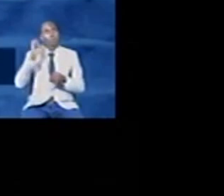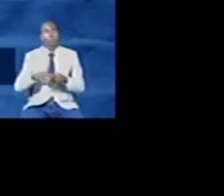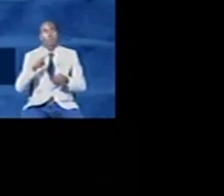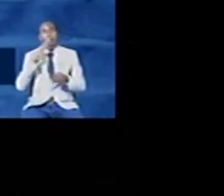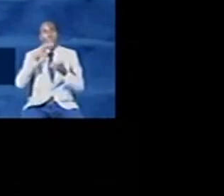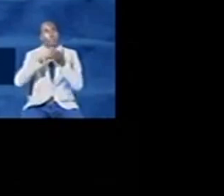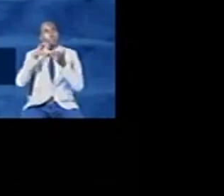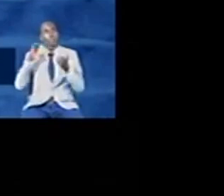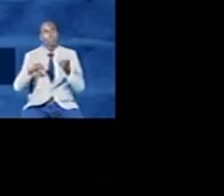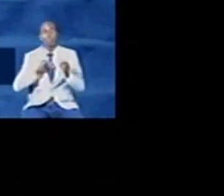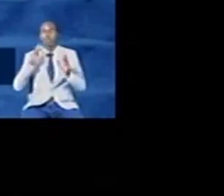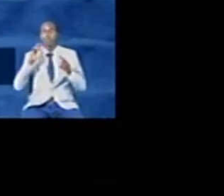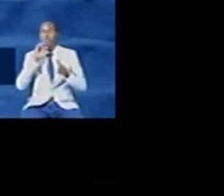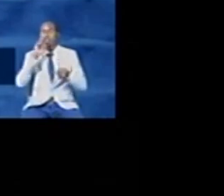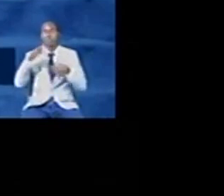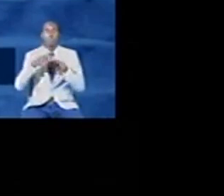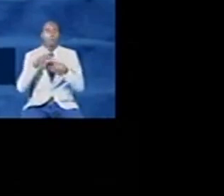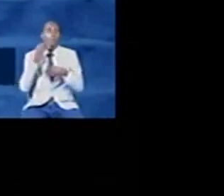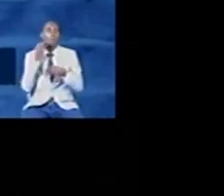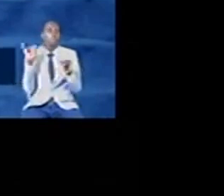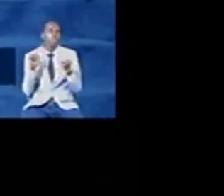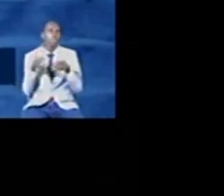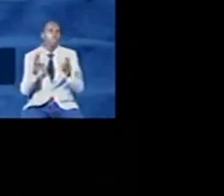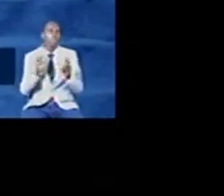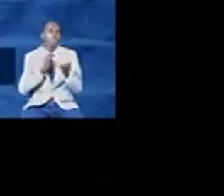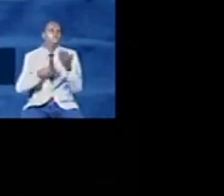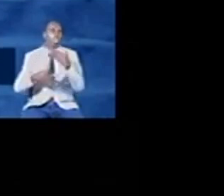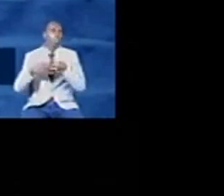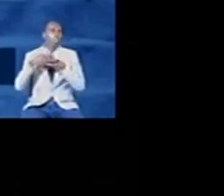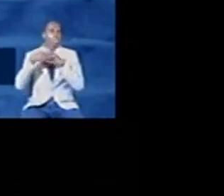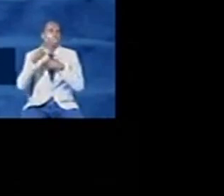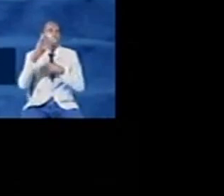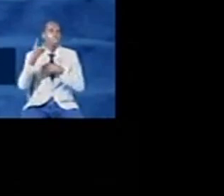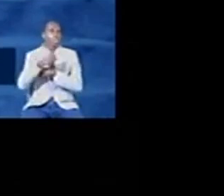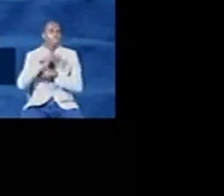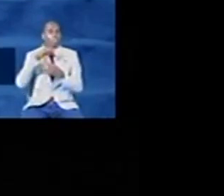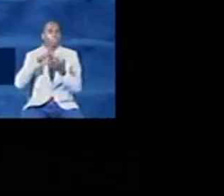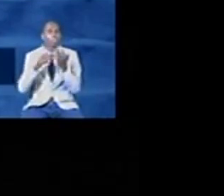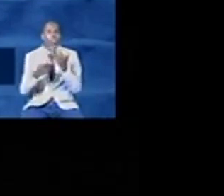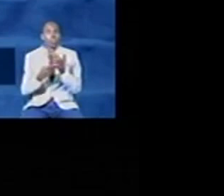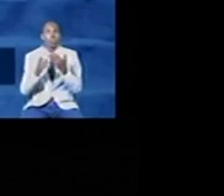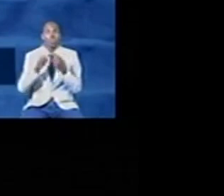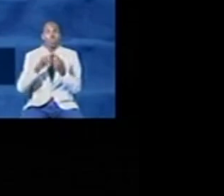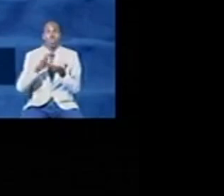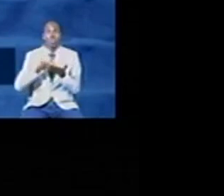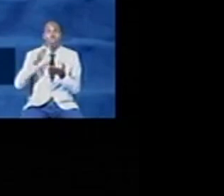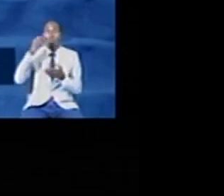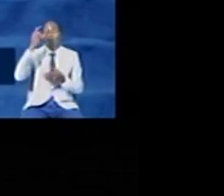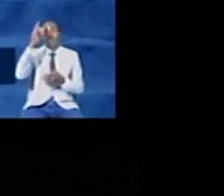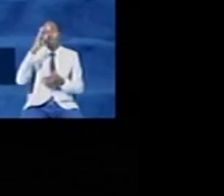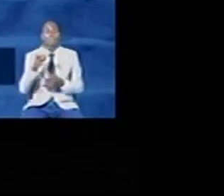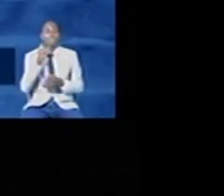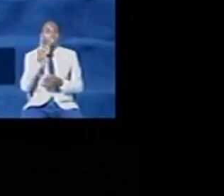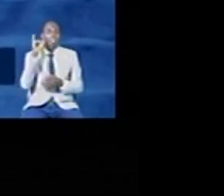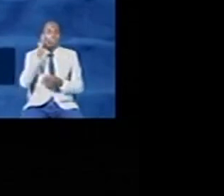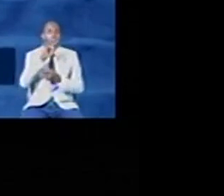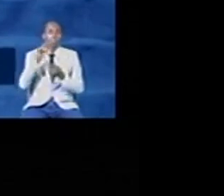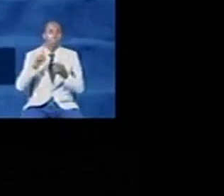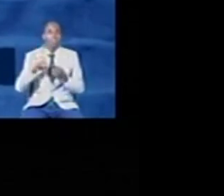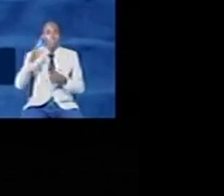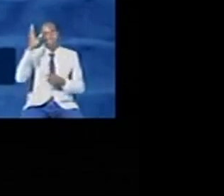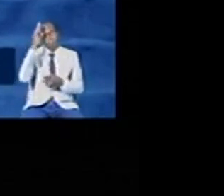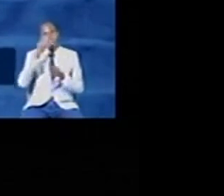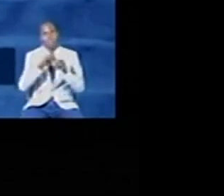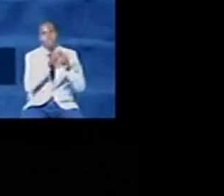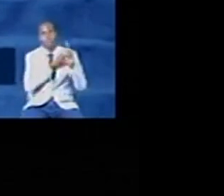go back home the same way I came after the 6 days. So the glory of God, yesterday, when GS was ministering, I was sitting